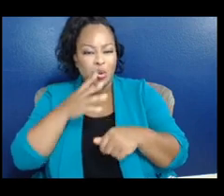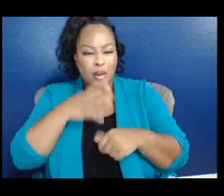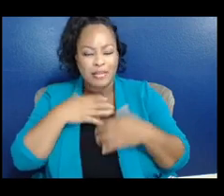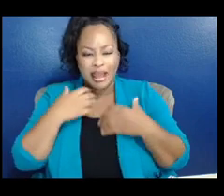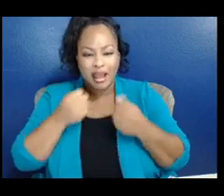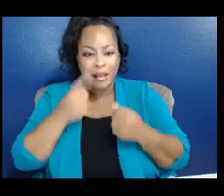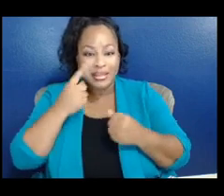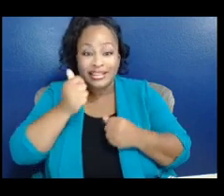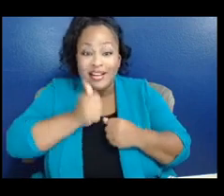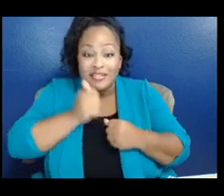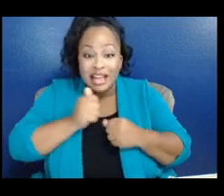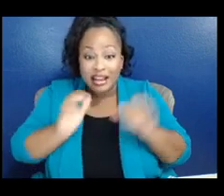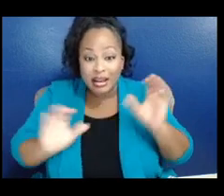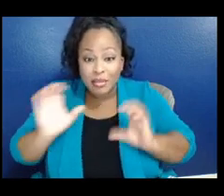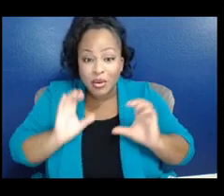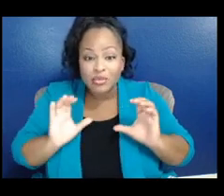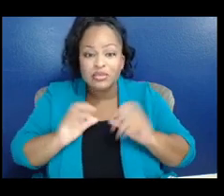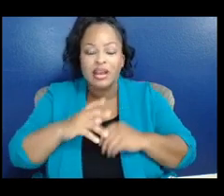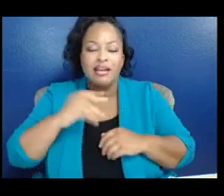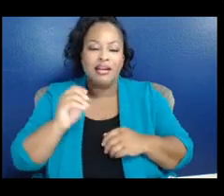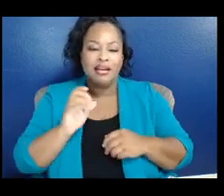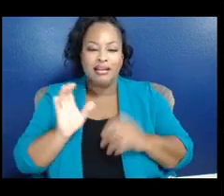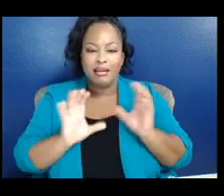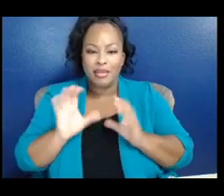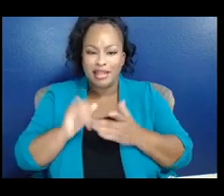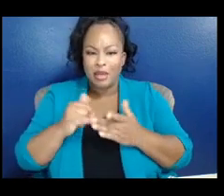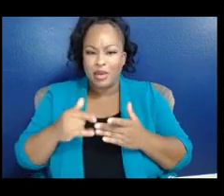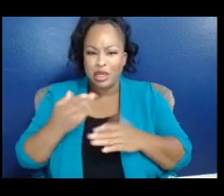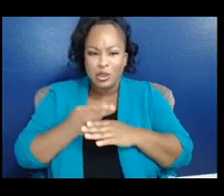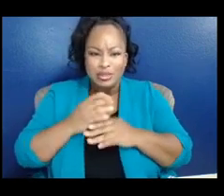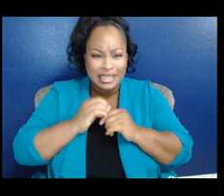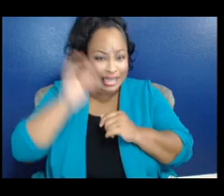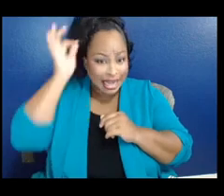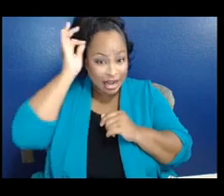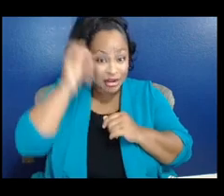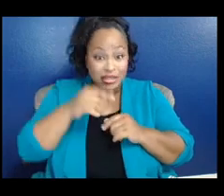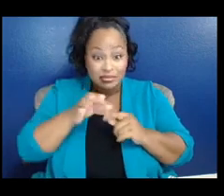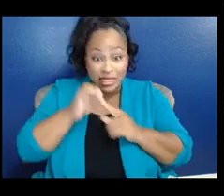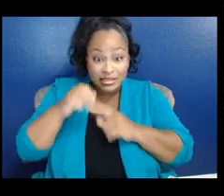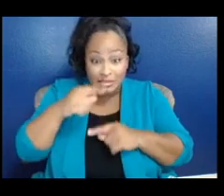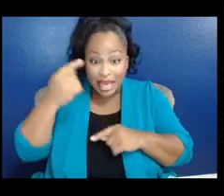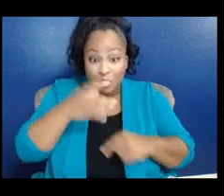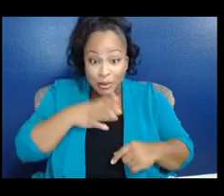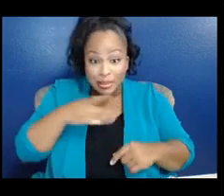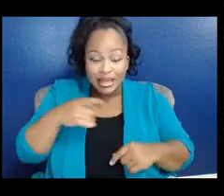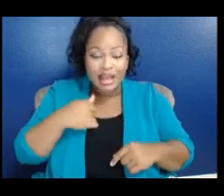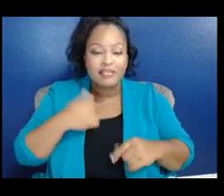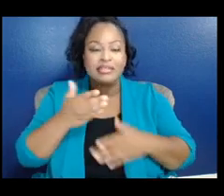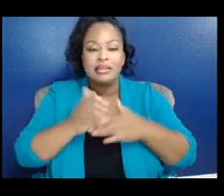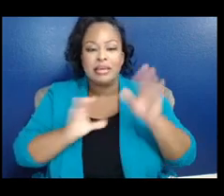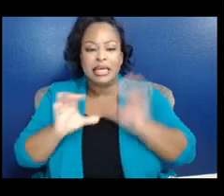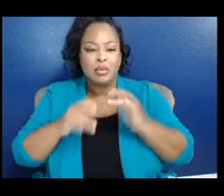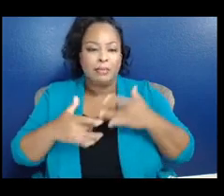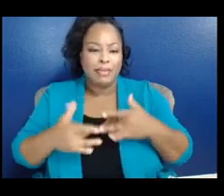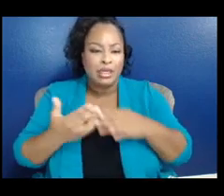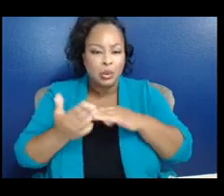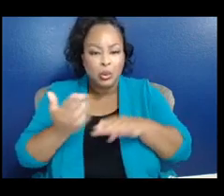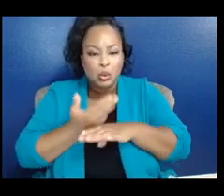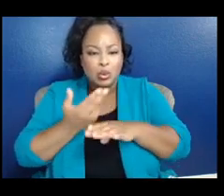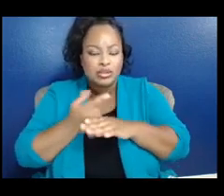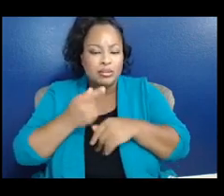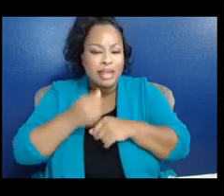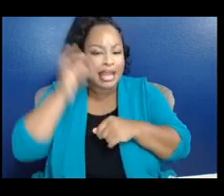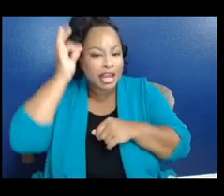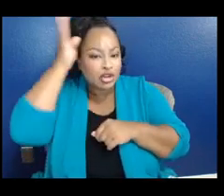everyday chemicals and chemicals that we use in our hair, especially Black women, there are chemicals that we use to straighten our